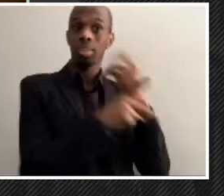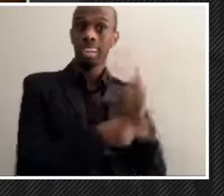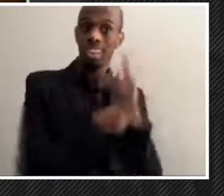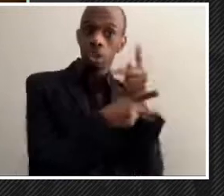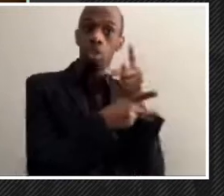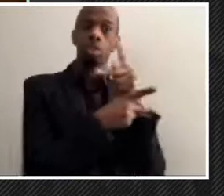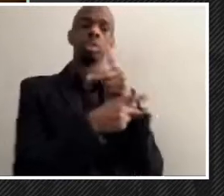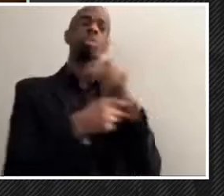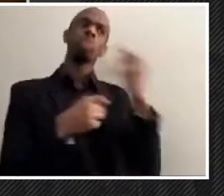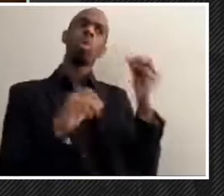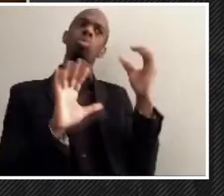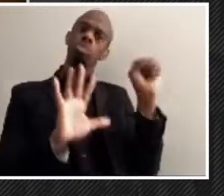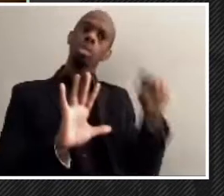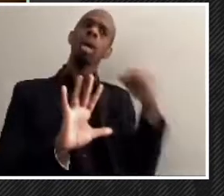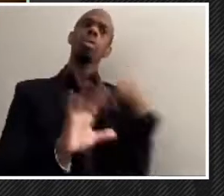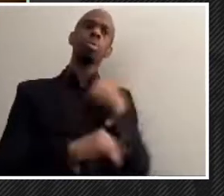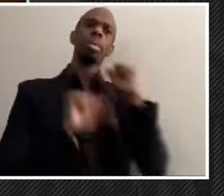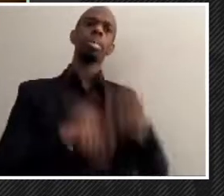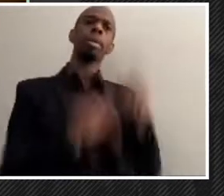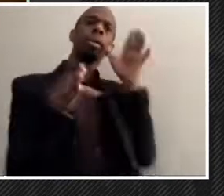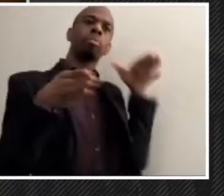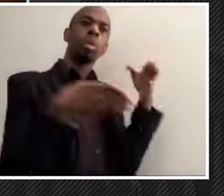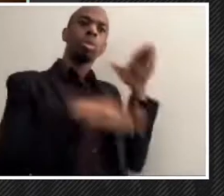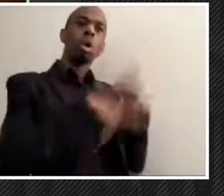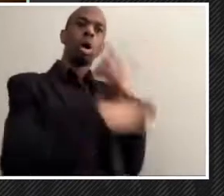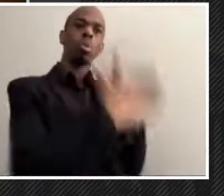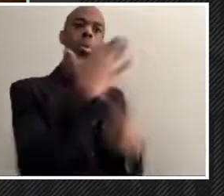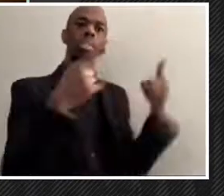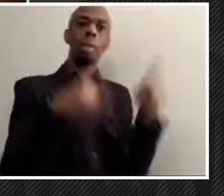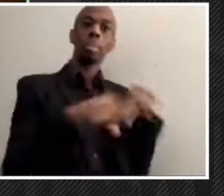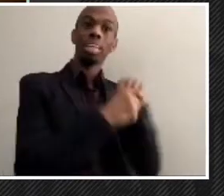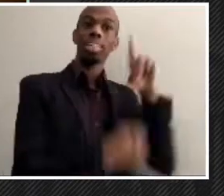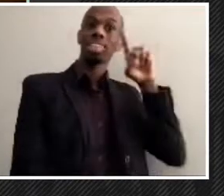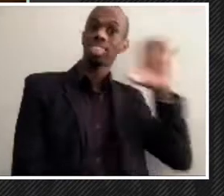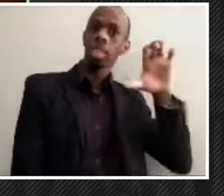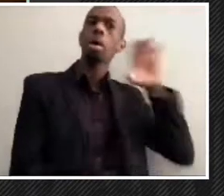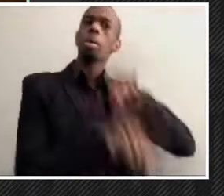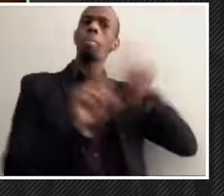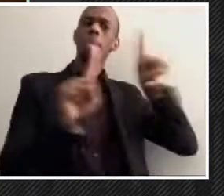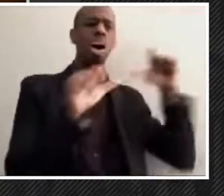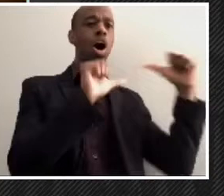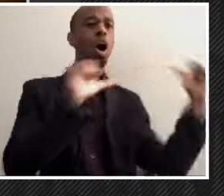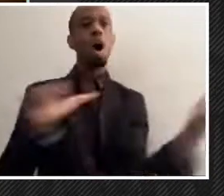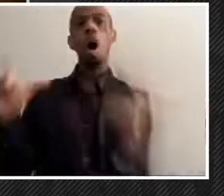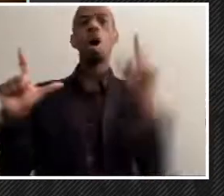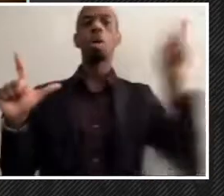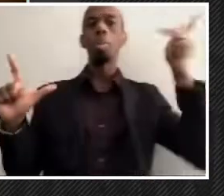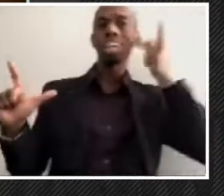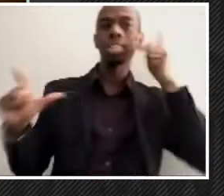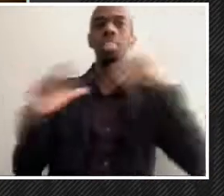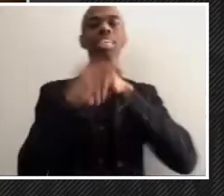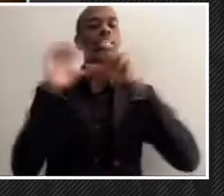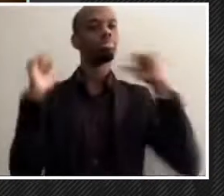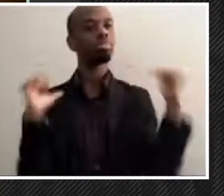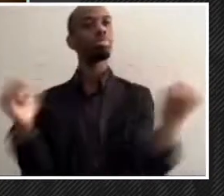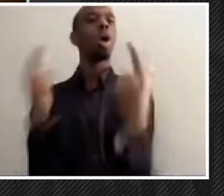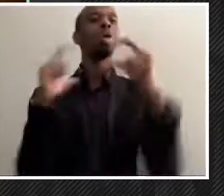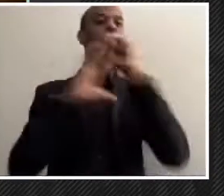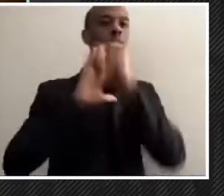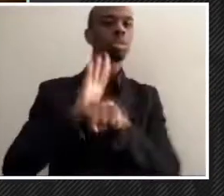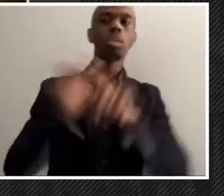what's happening in DC, but all politics is local. And the impact of our advocacy is felt the most on the